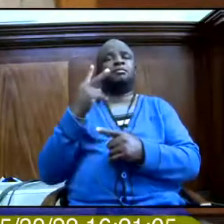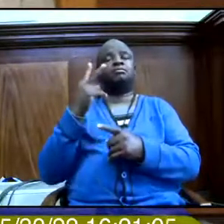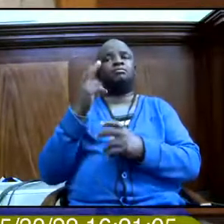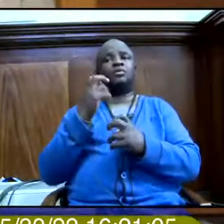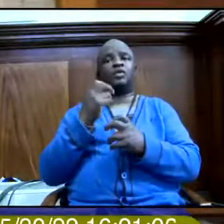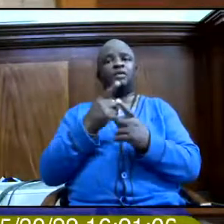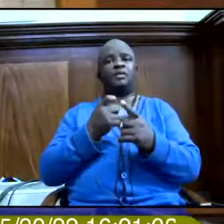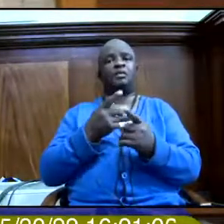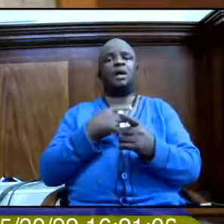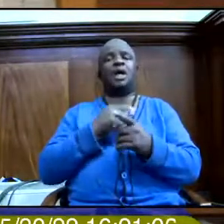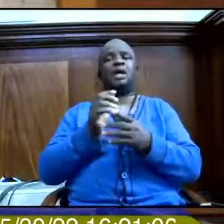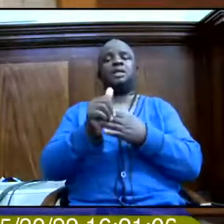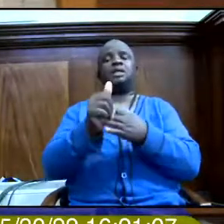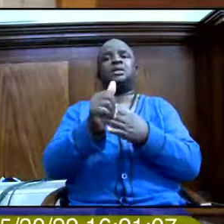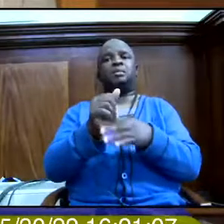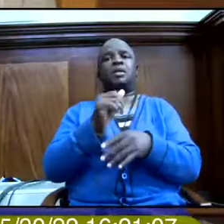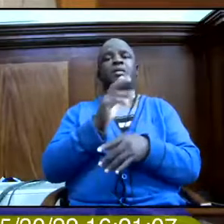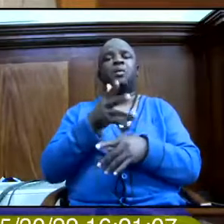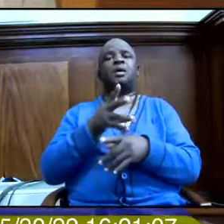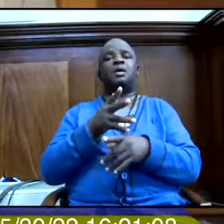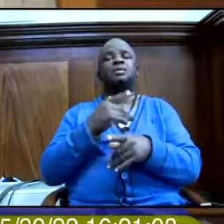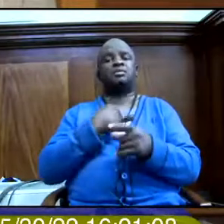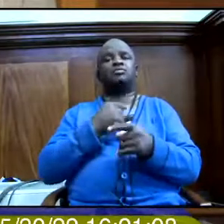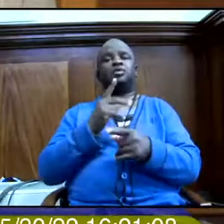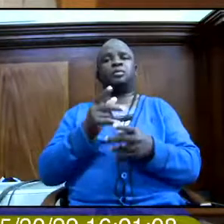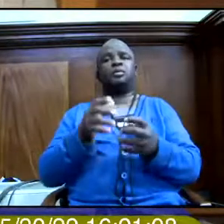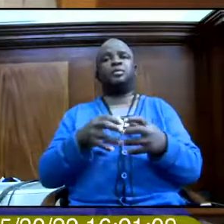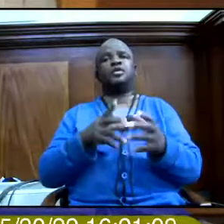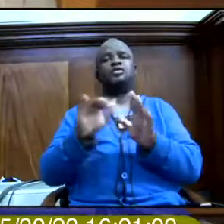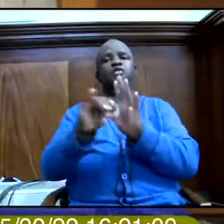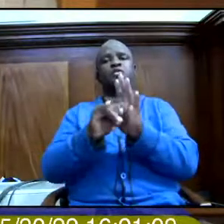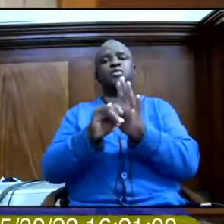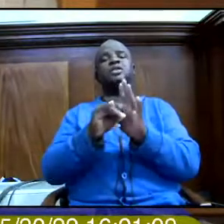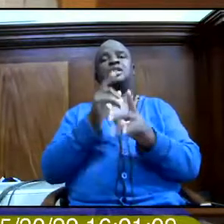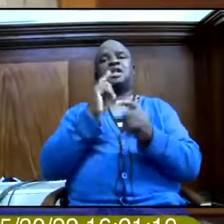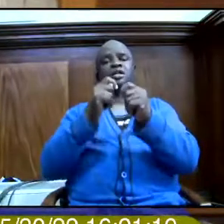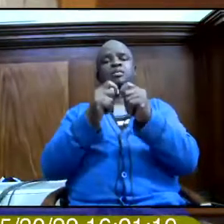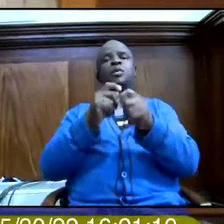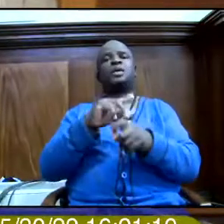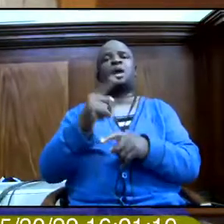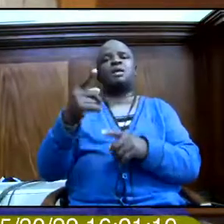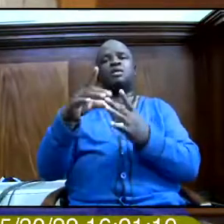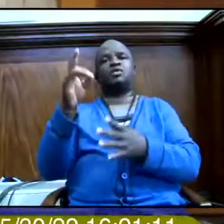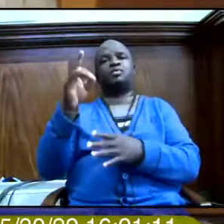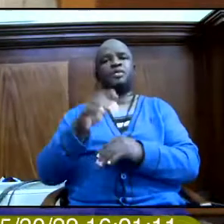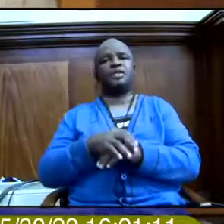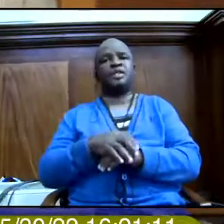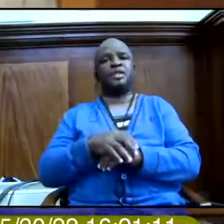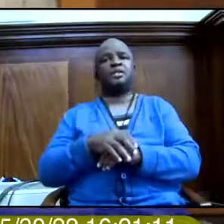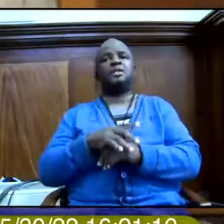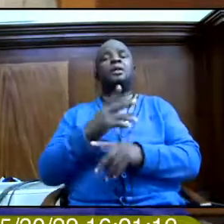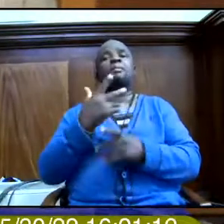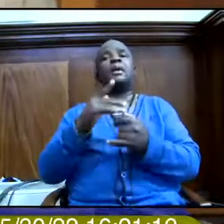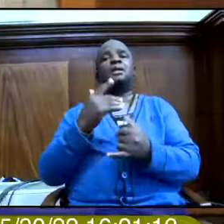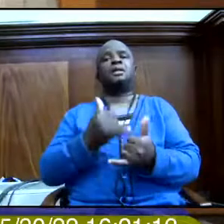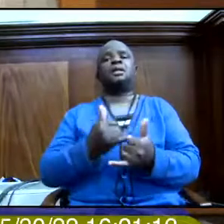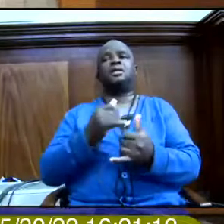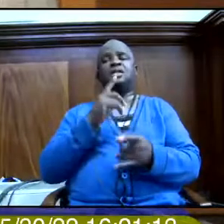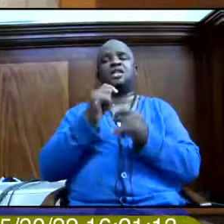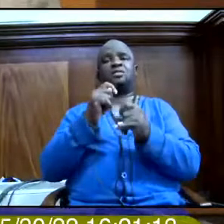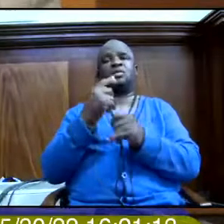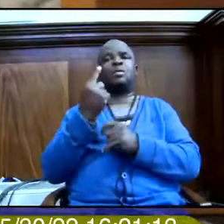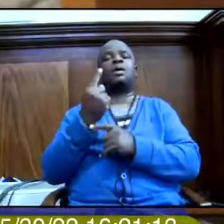say they're going to be an alternative for transport but instead there's only transport which we are